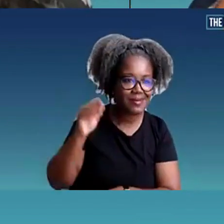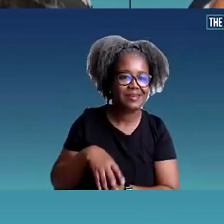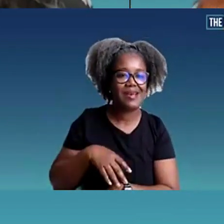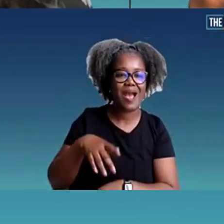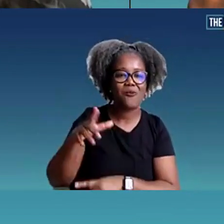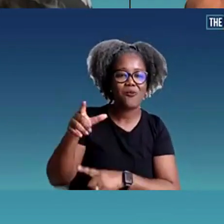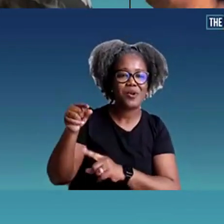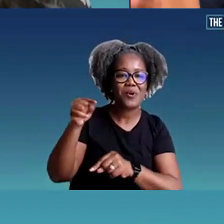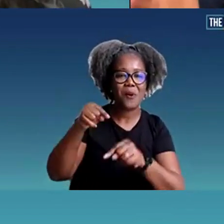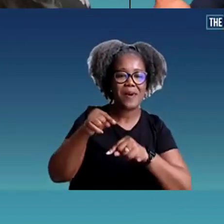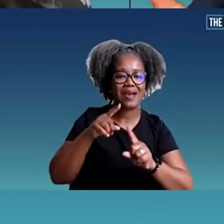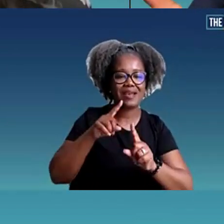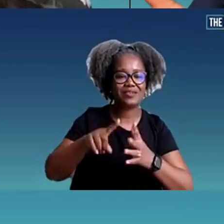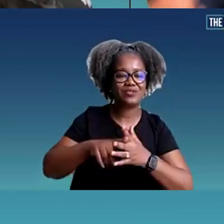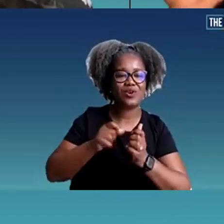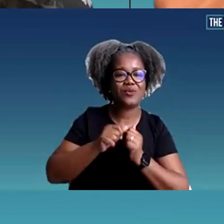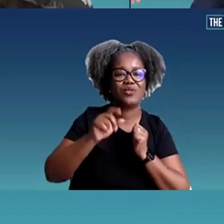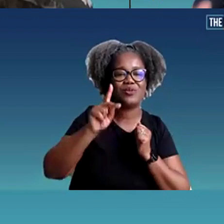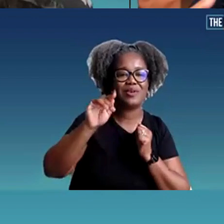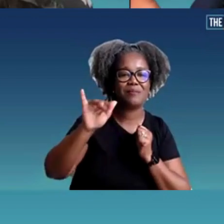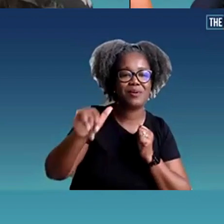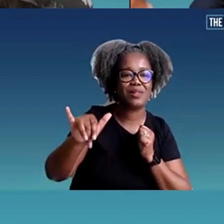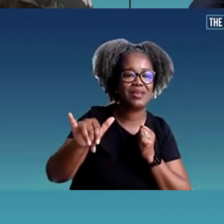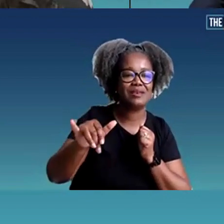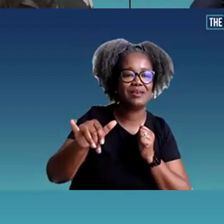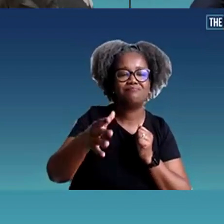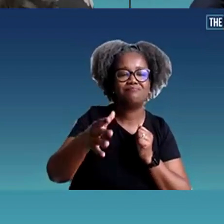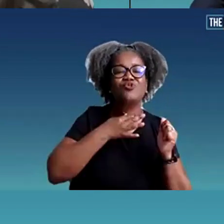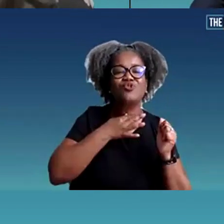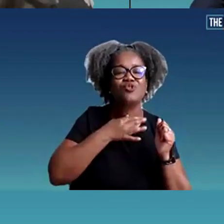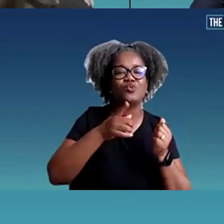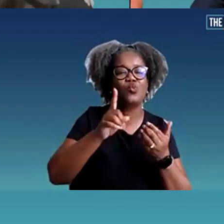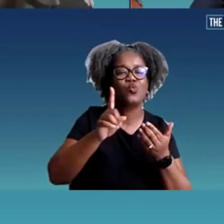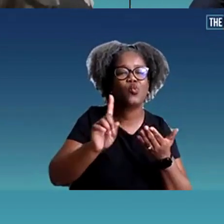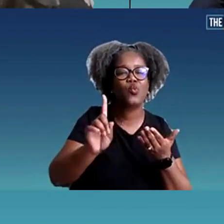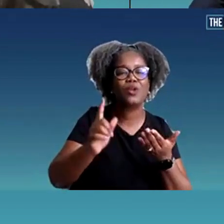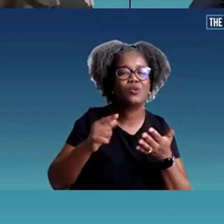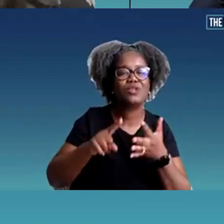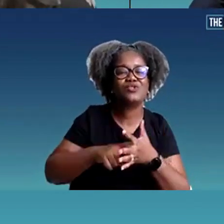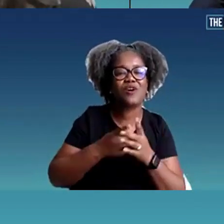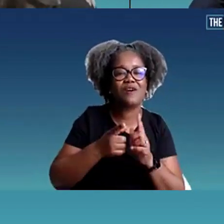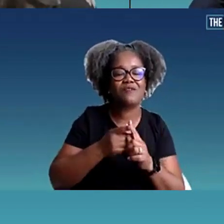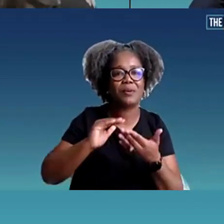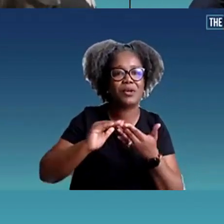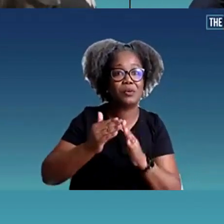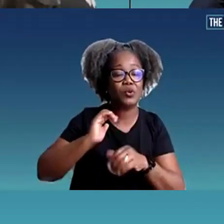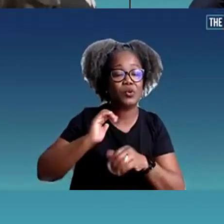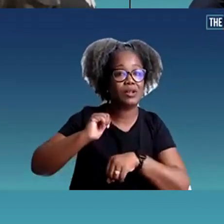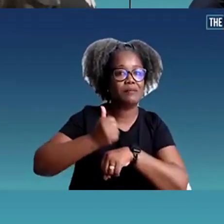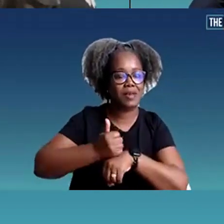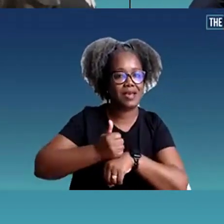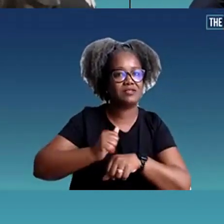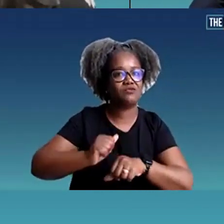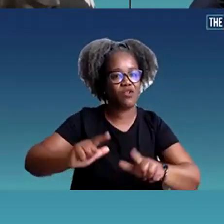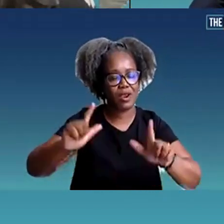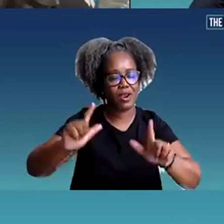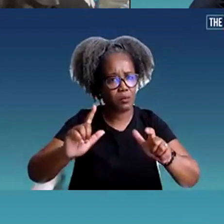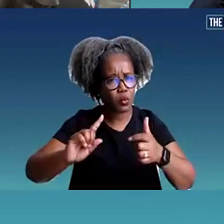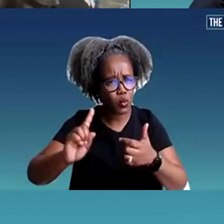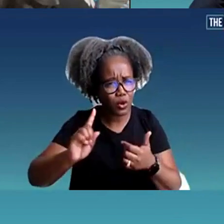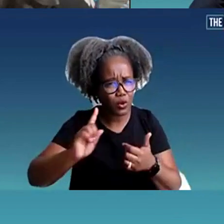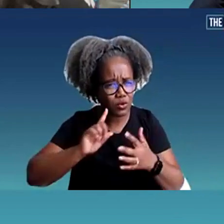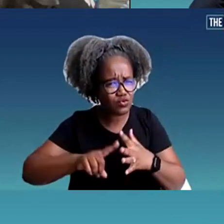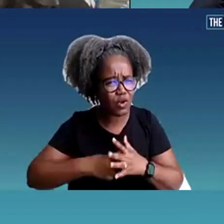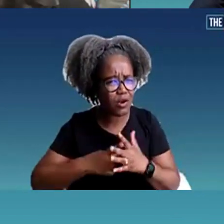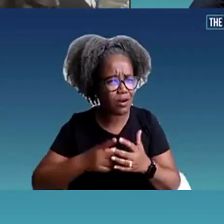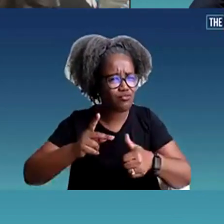a good frame. So what would you say people to start from a community-based standpoint? If I've never collected data, what would I prioritize first? What should be first?